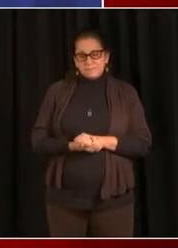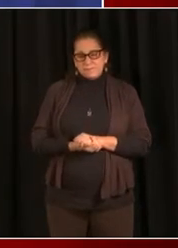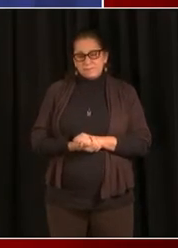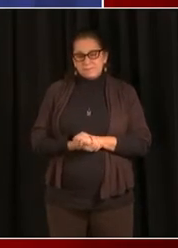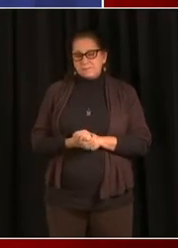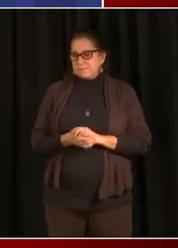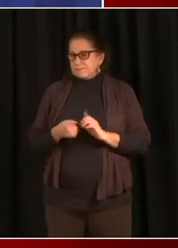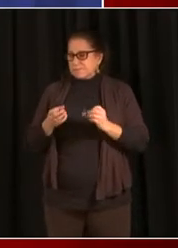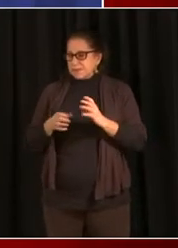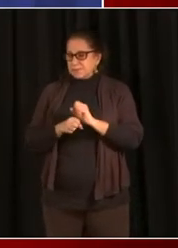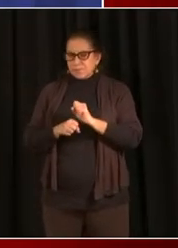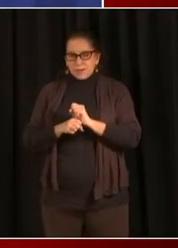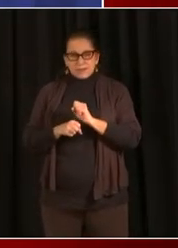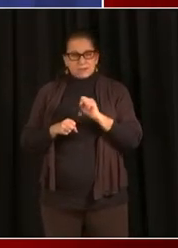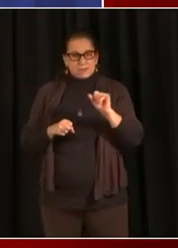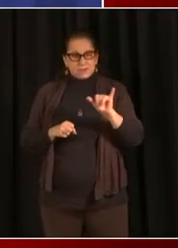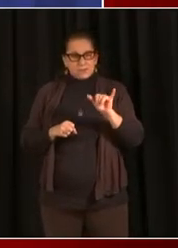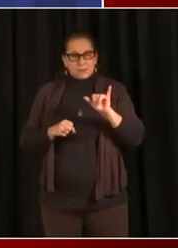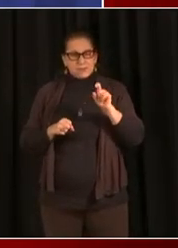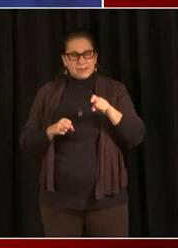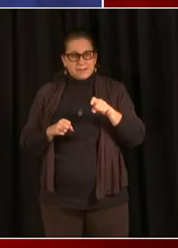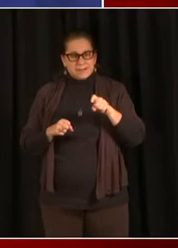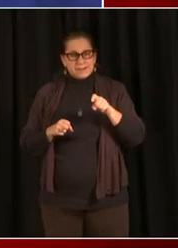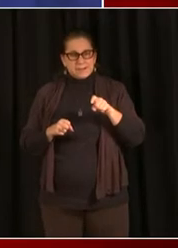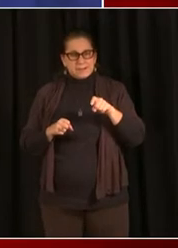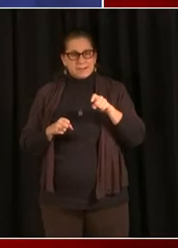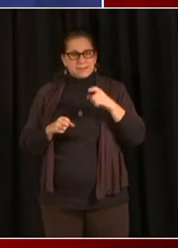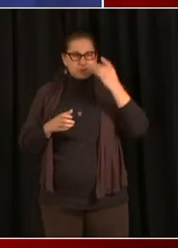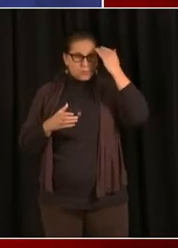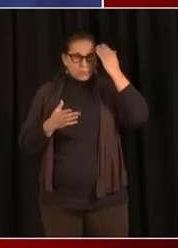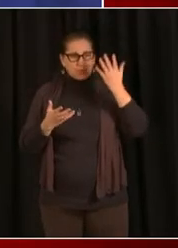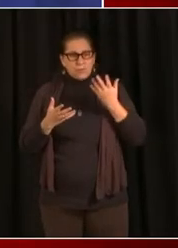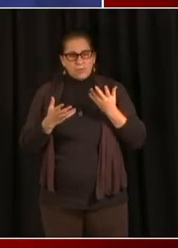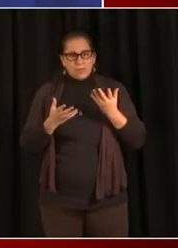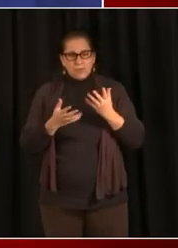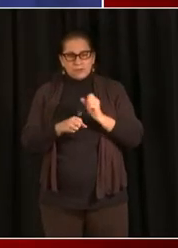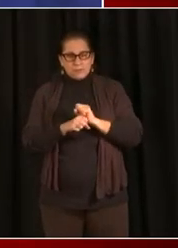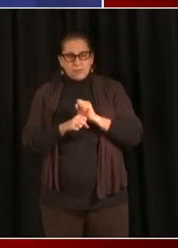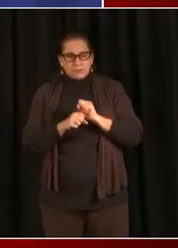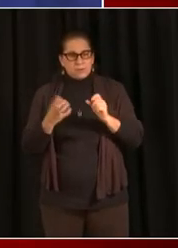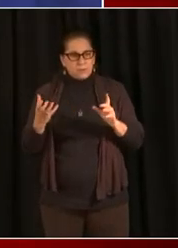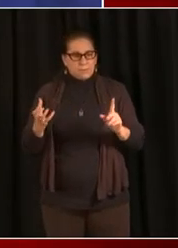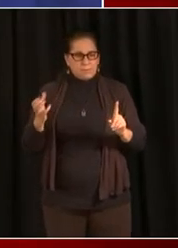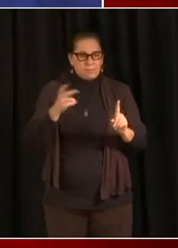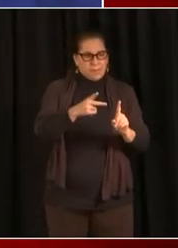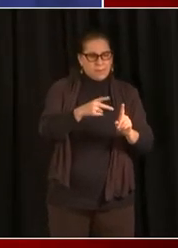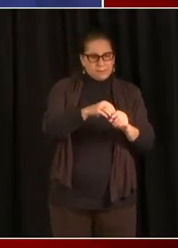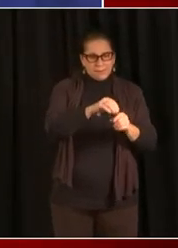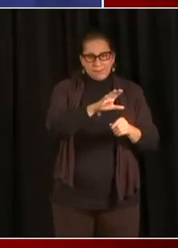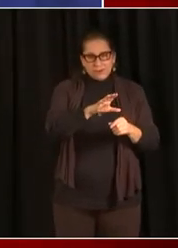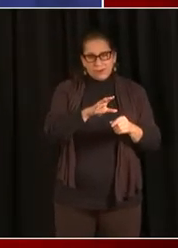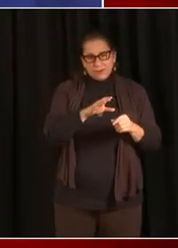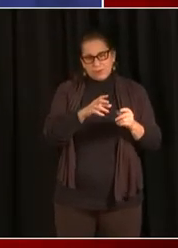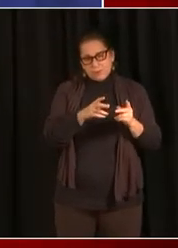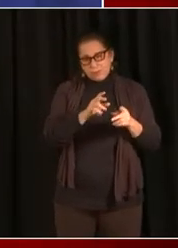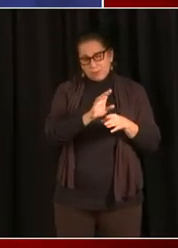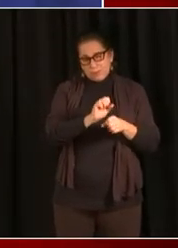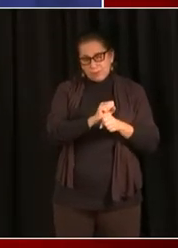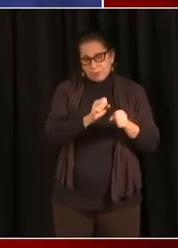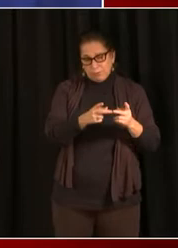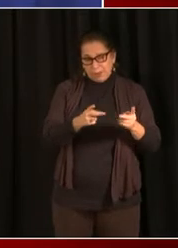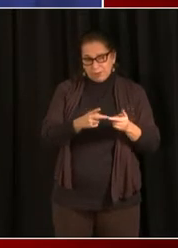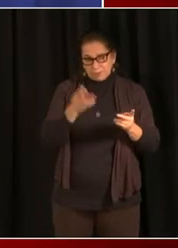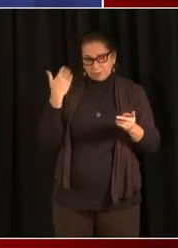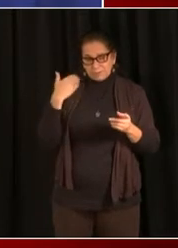of what's available to them, how they easily understand the programs that are available to them, how they apply for those programs, is critically important. We